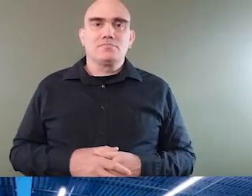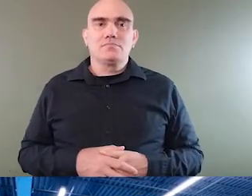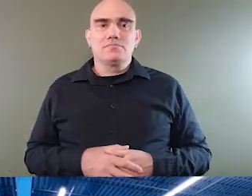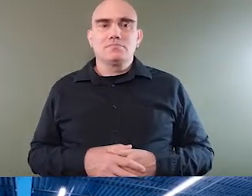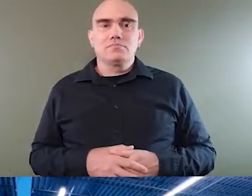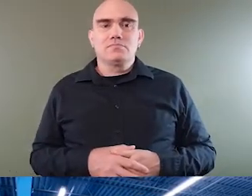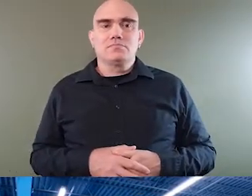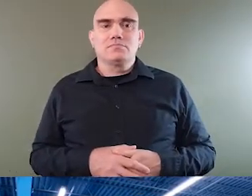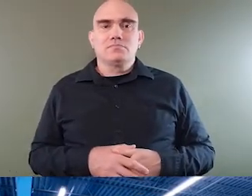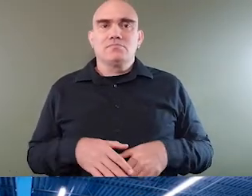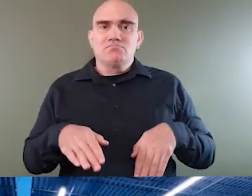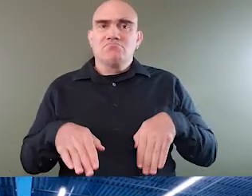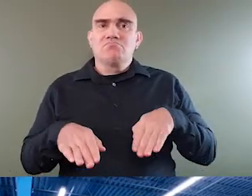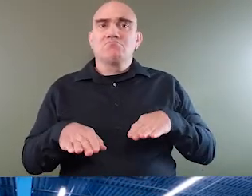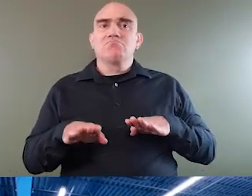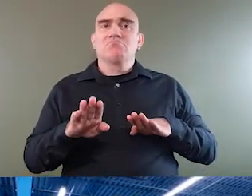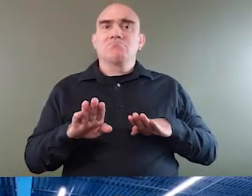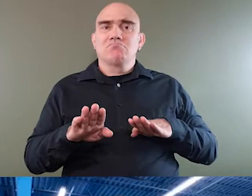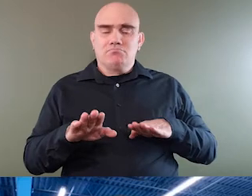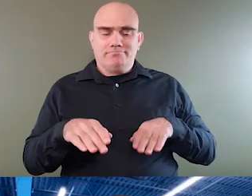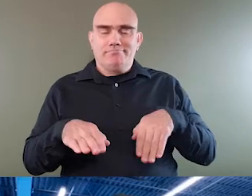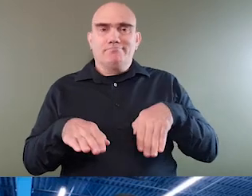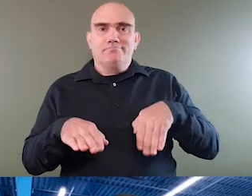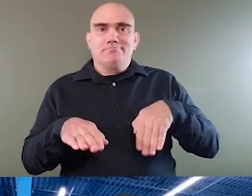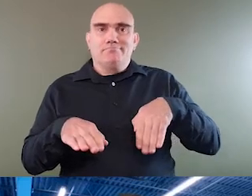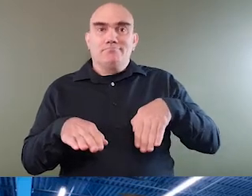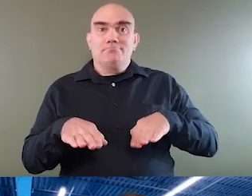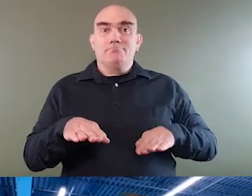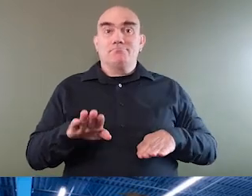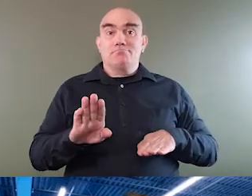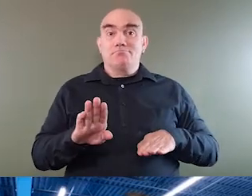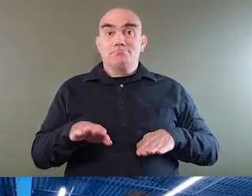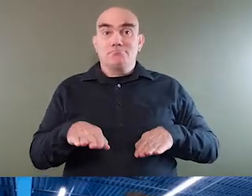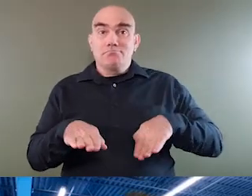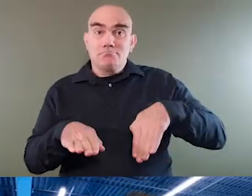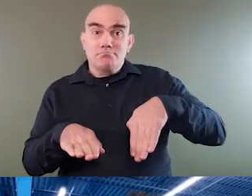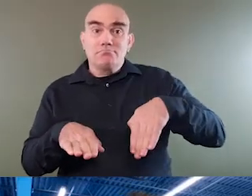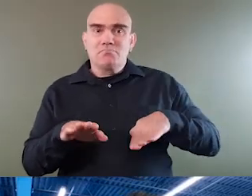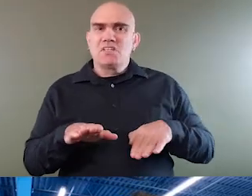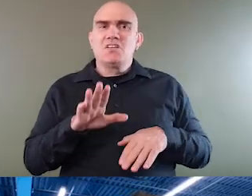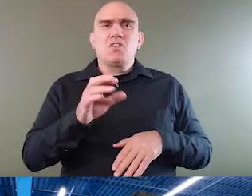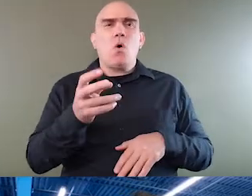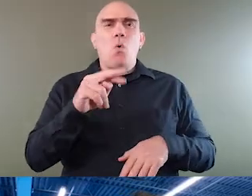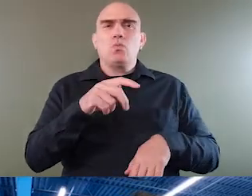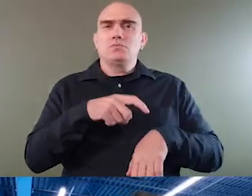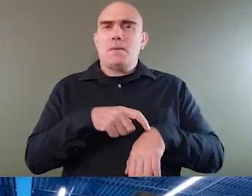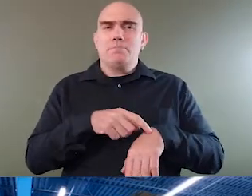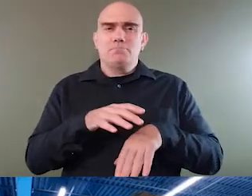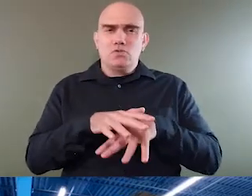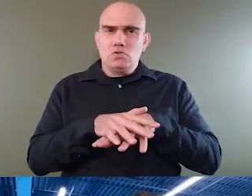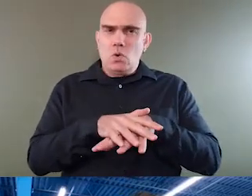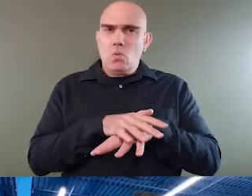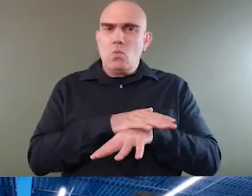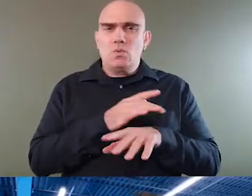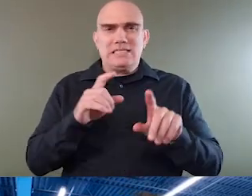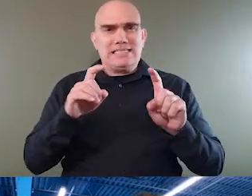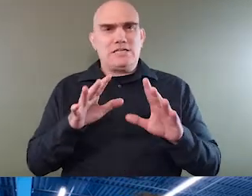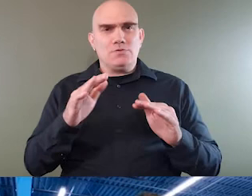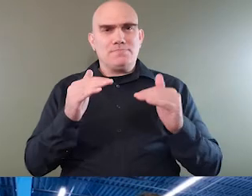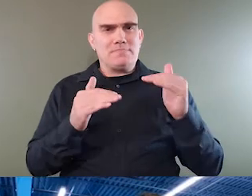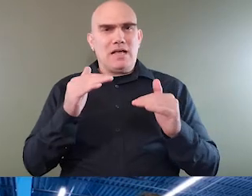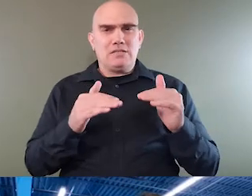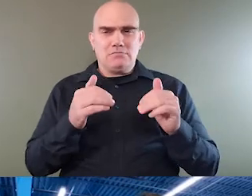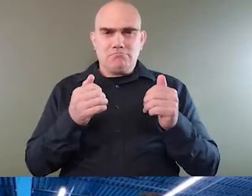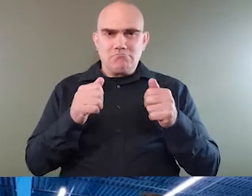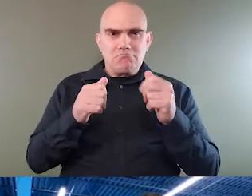And take this rocking motion in your own time, slow motion, just a couple of times, just to test this balance out.